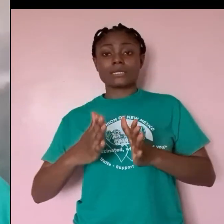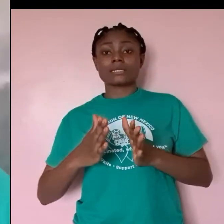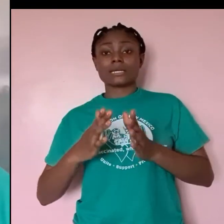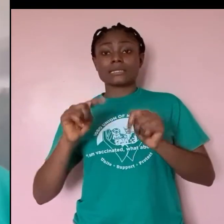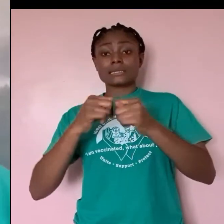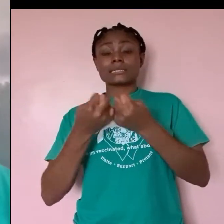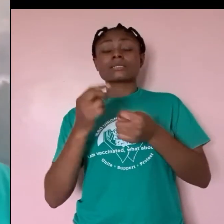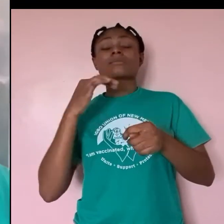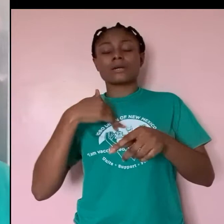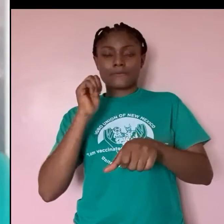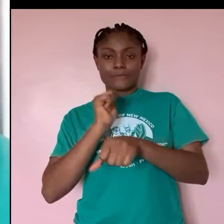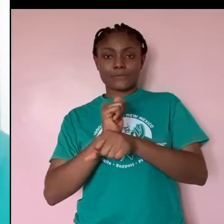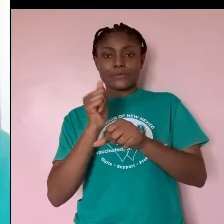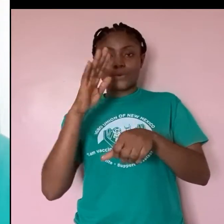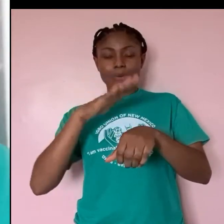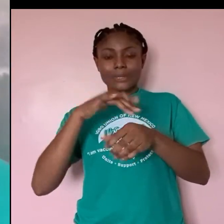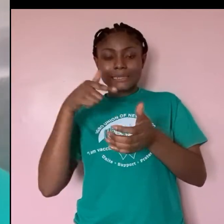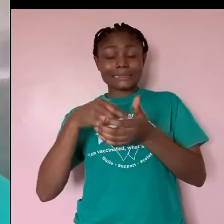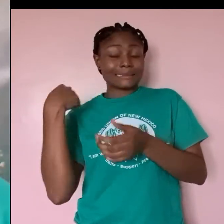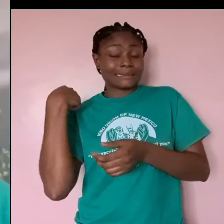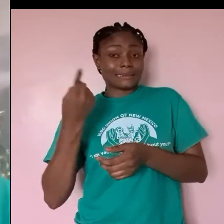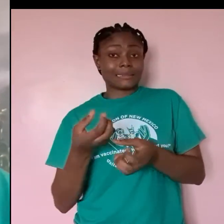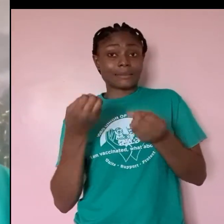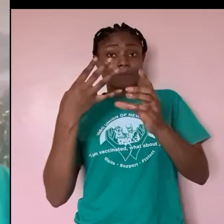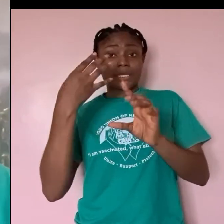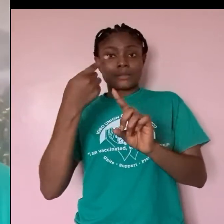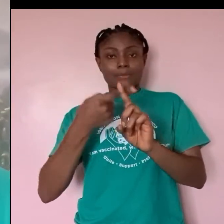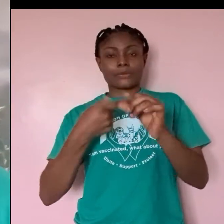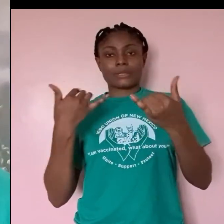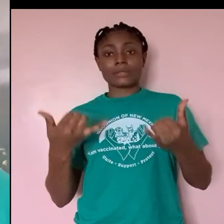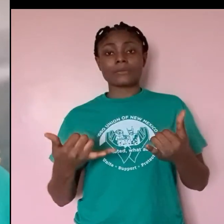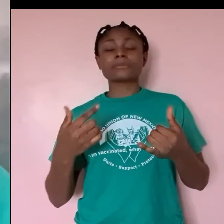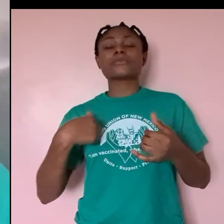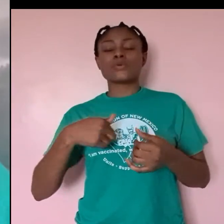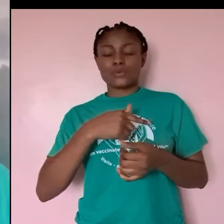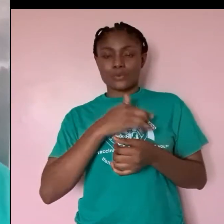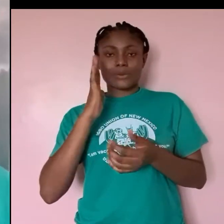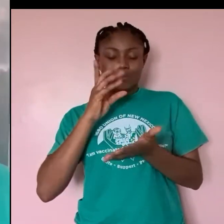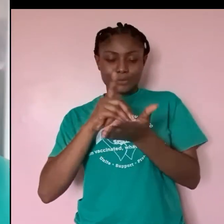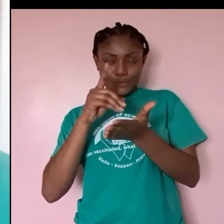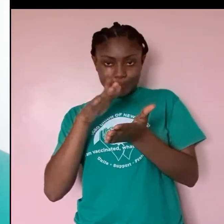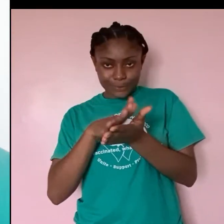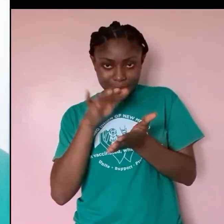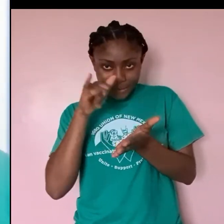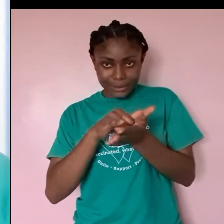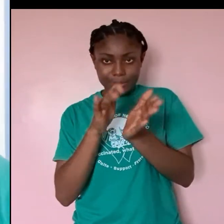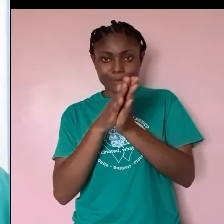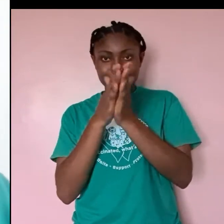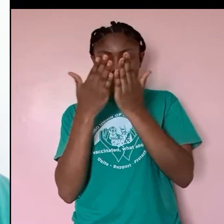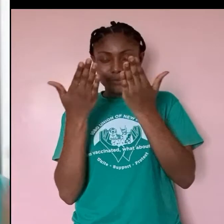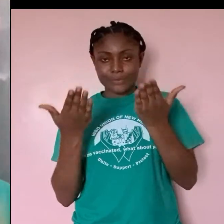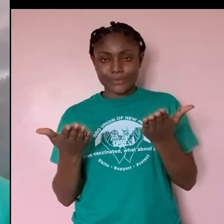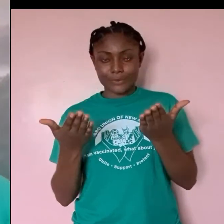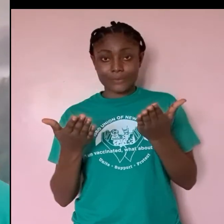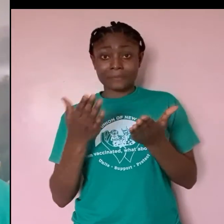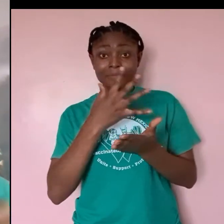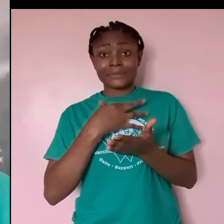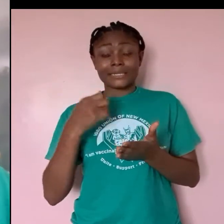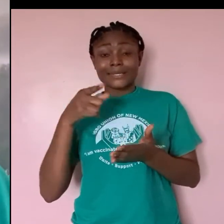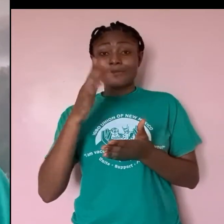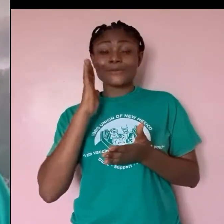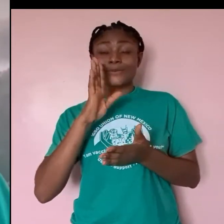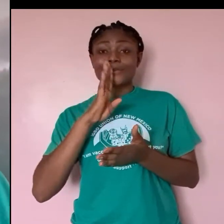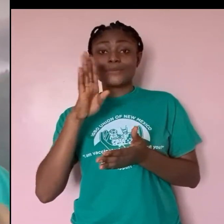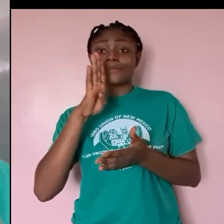working on the translation for many months now, and we are about to document My Hero Is You, and you are going to